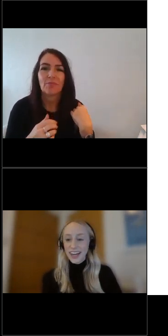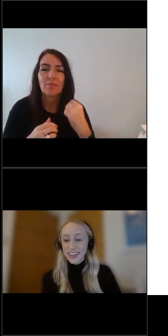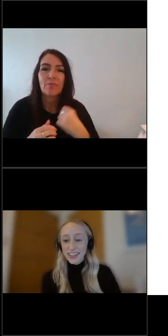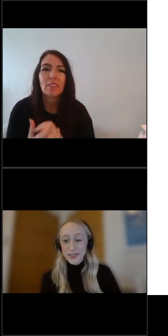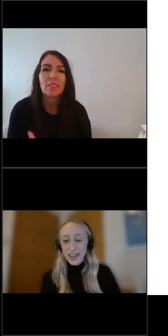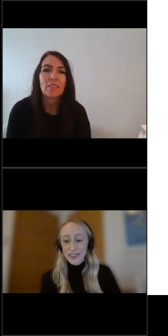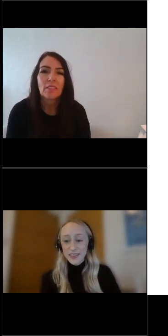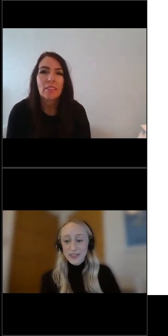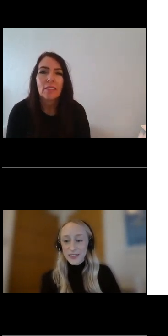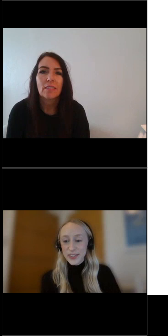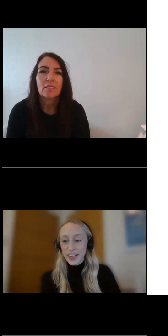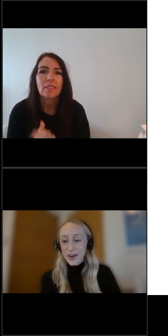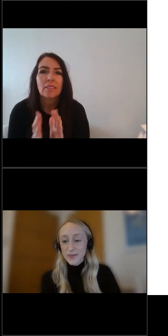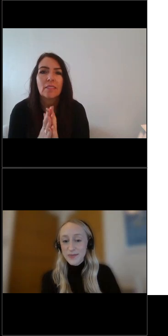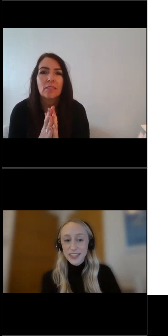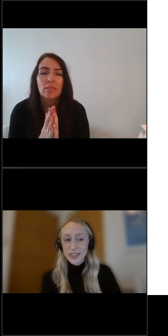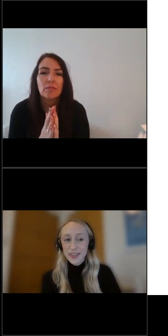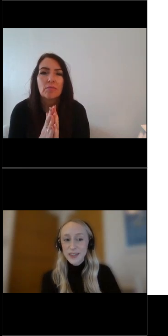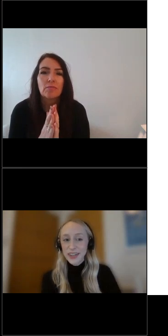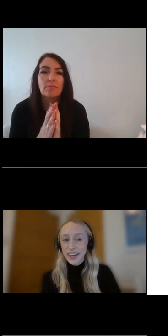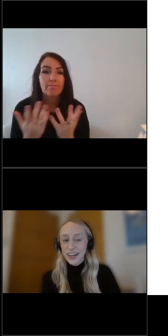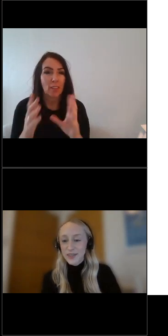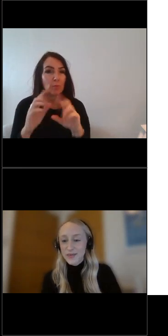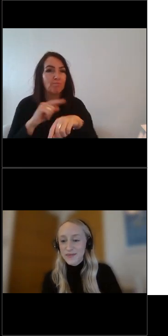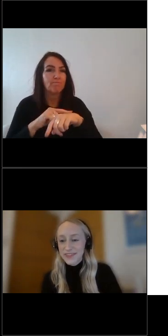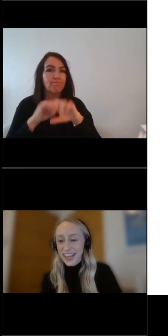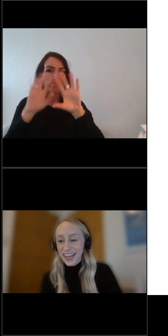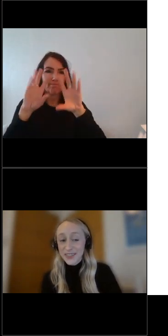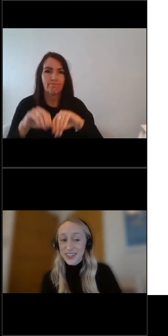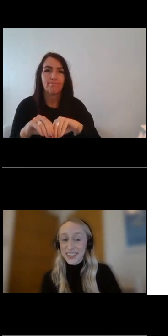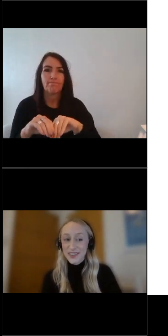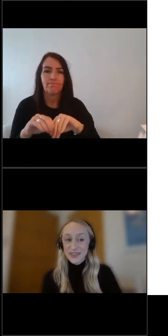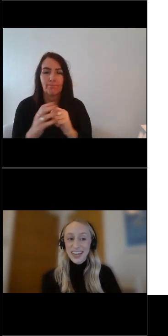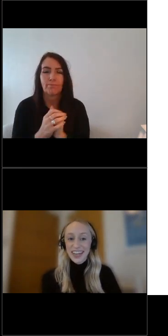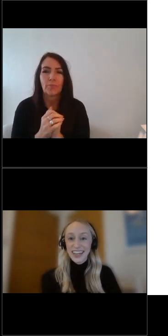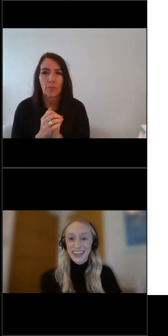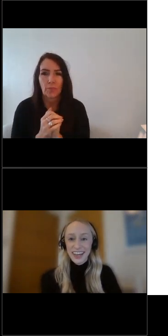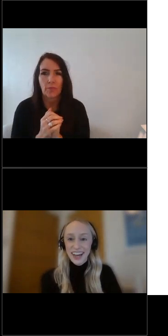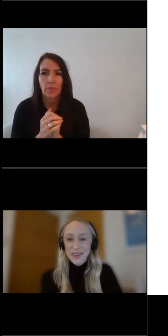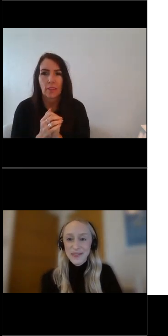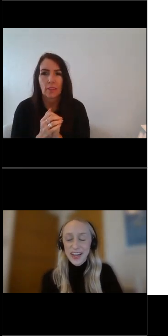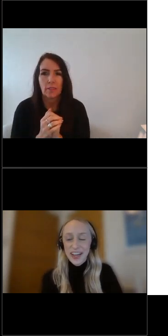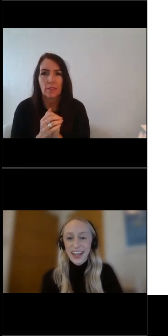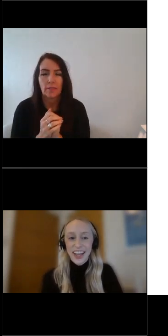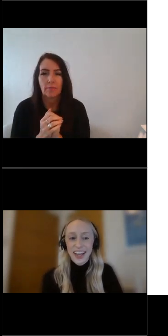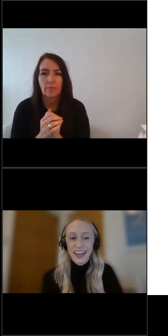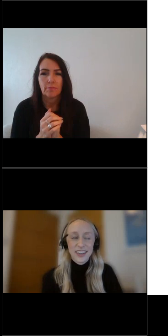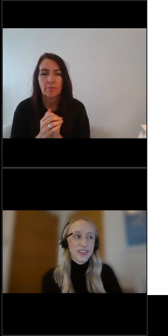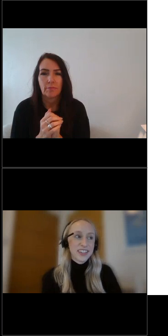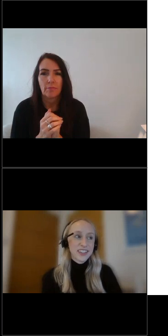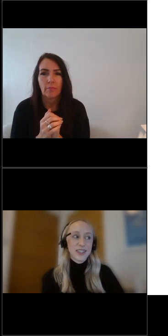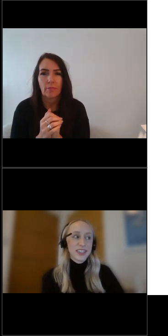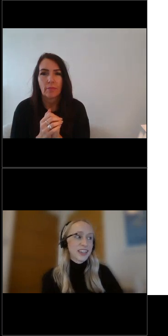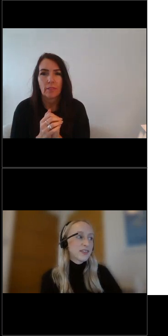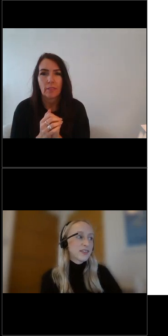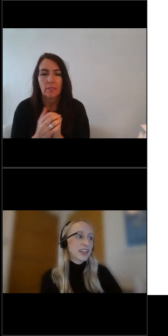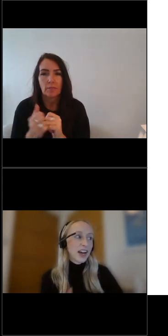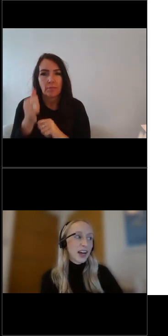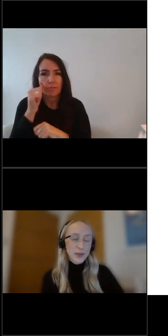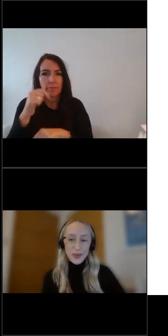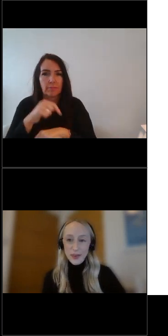So it looks like we have come to the end of our time today. And I'm conscious we still